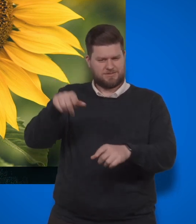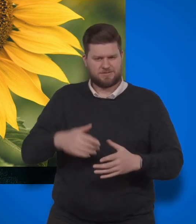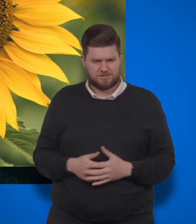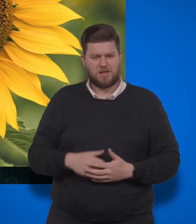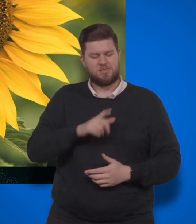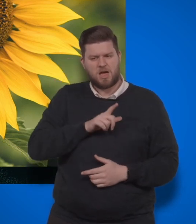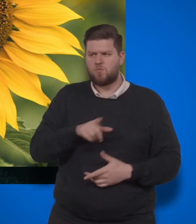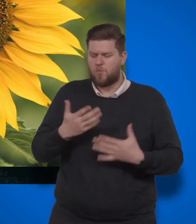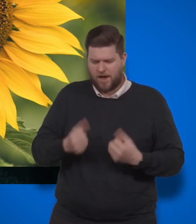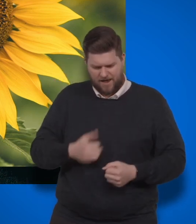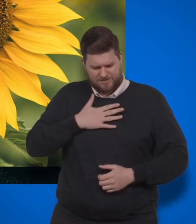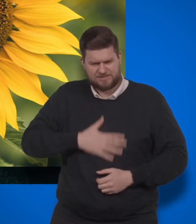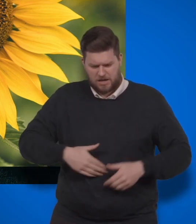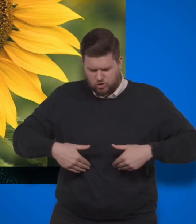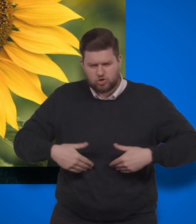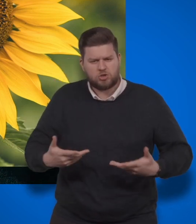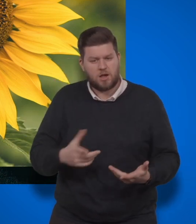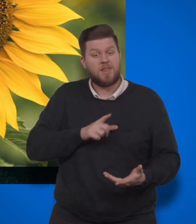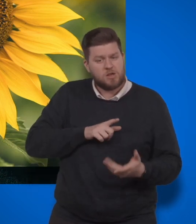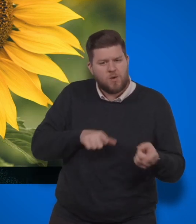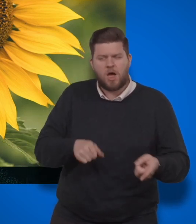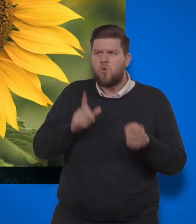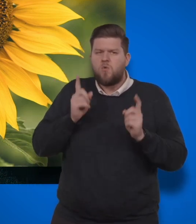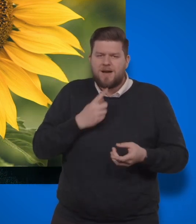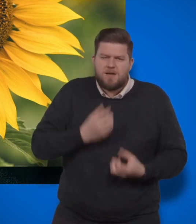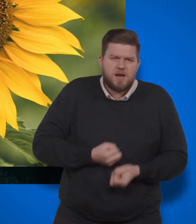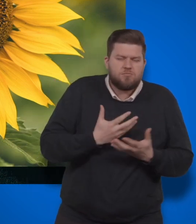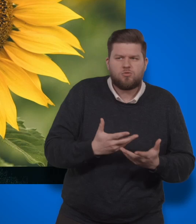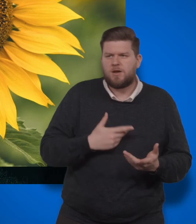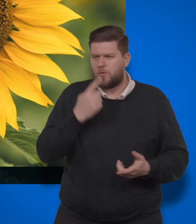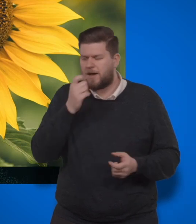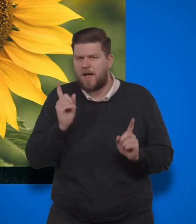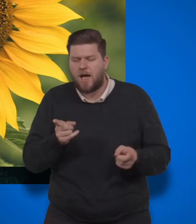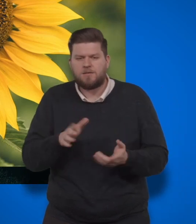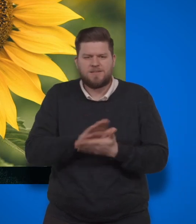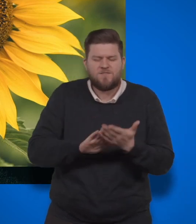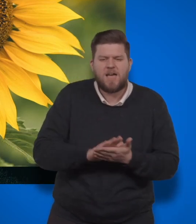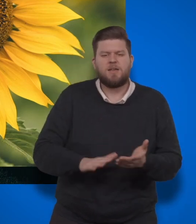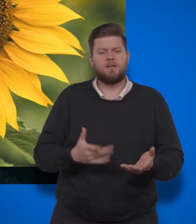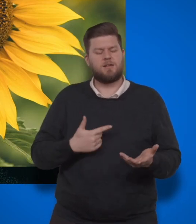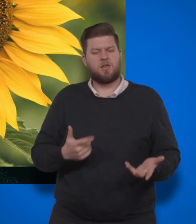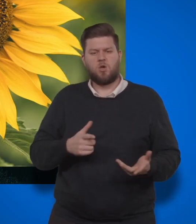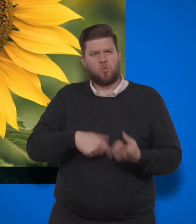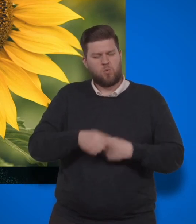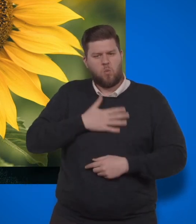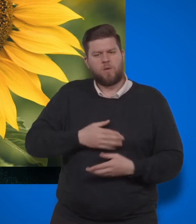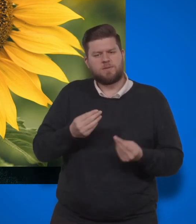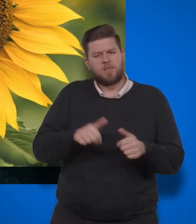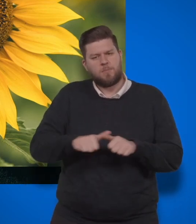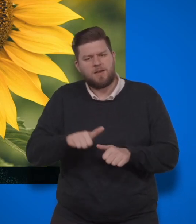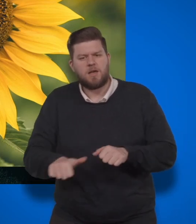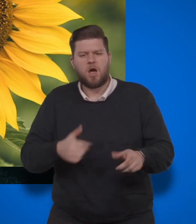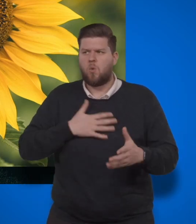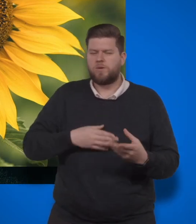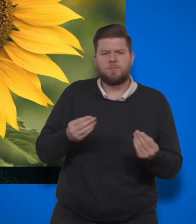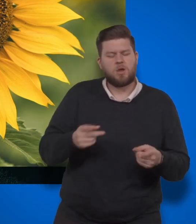hardly express. Our universal human longings for something better, for something far more wonderful. And